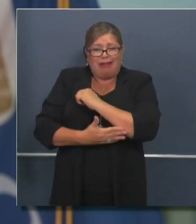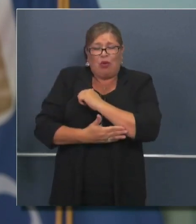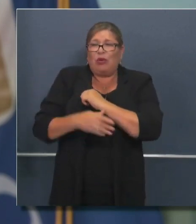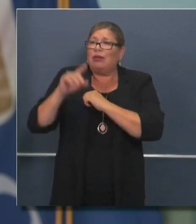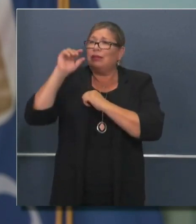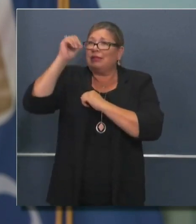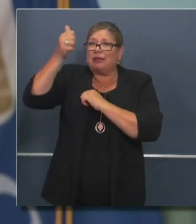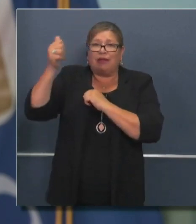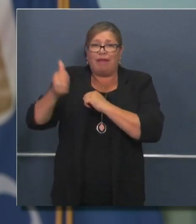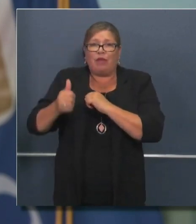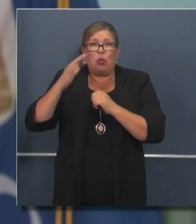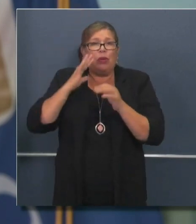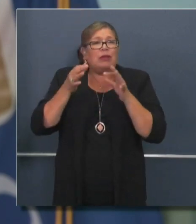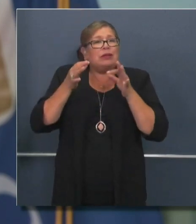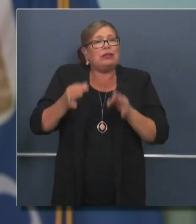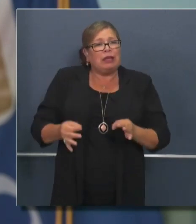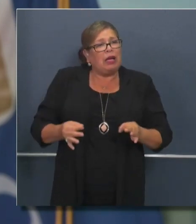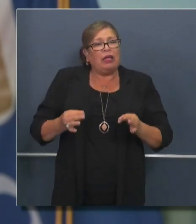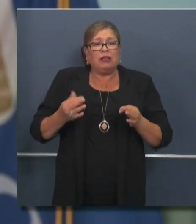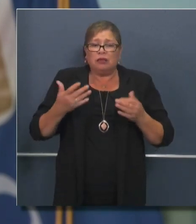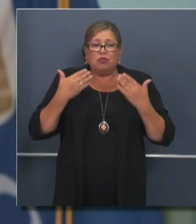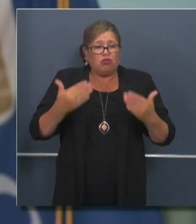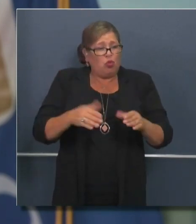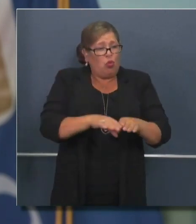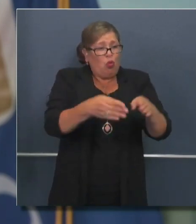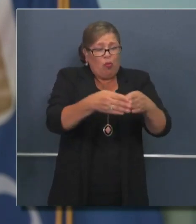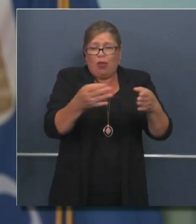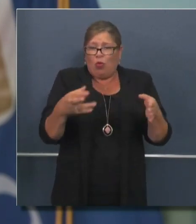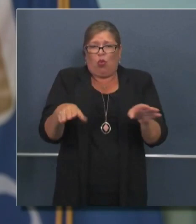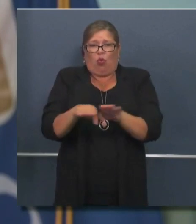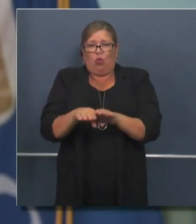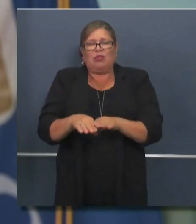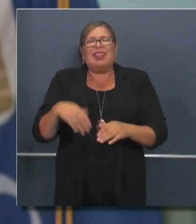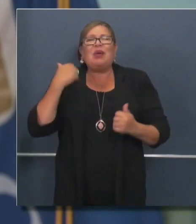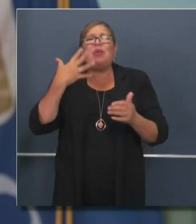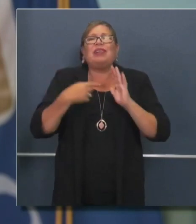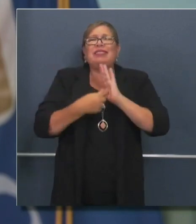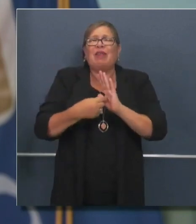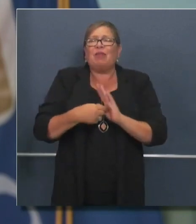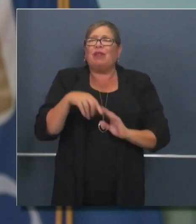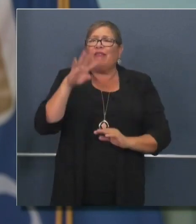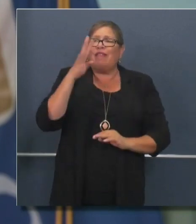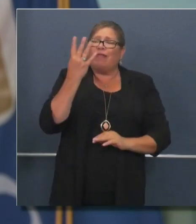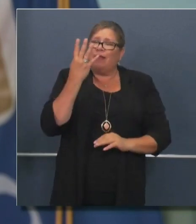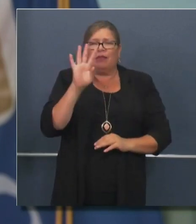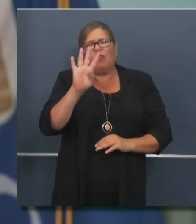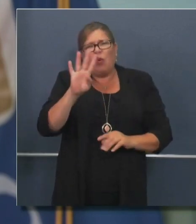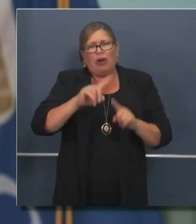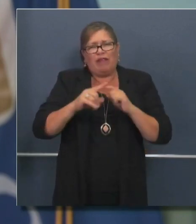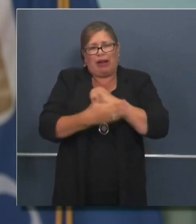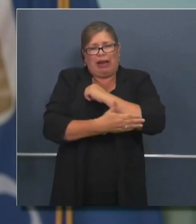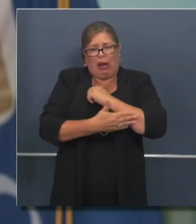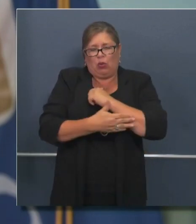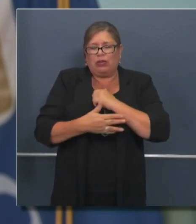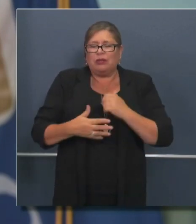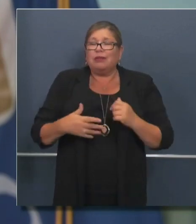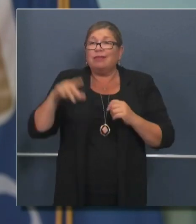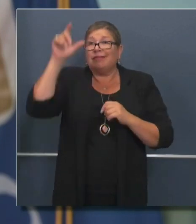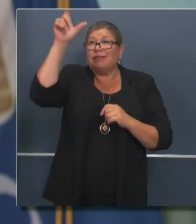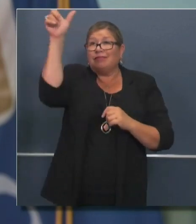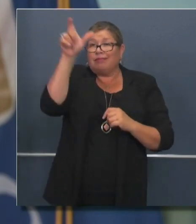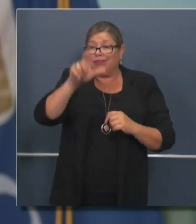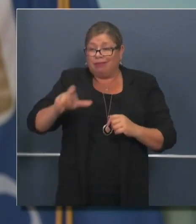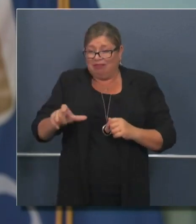4 different counties and their case data. I'm going to start in the southern part of our state